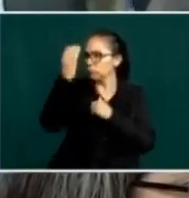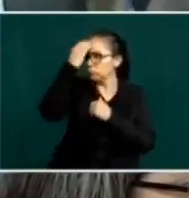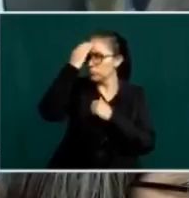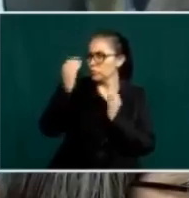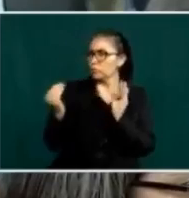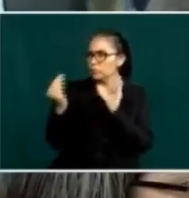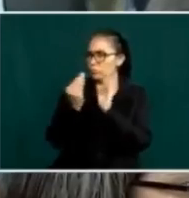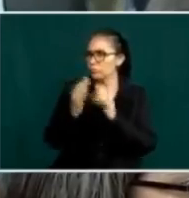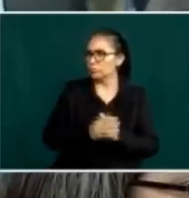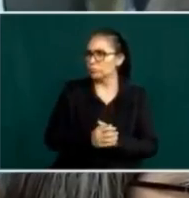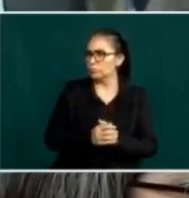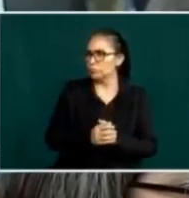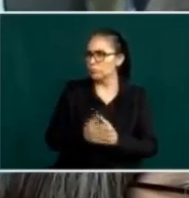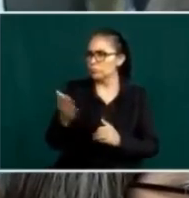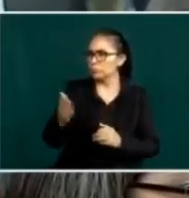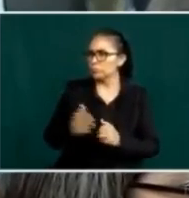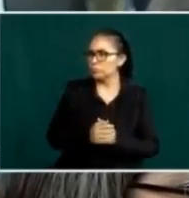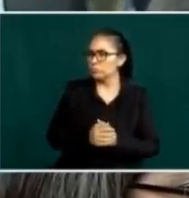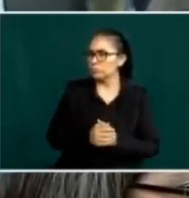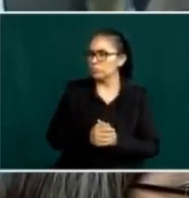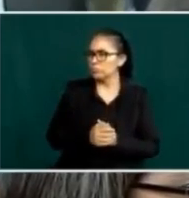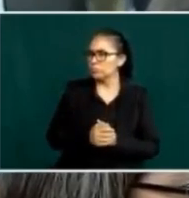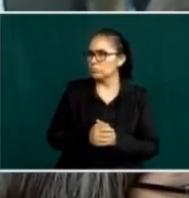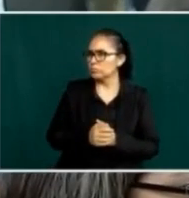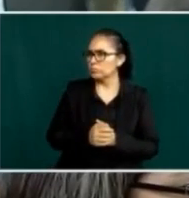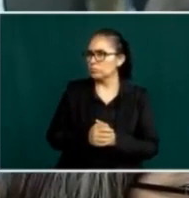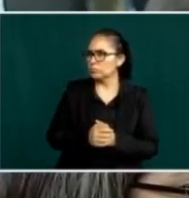title to their lands.